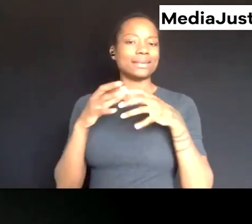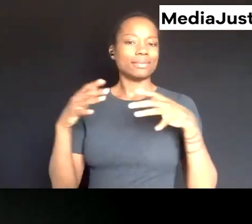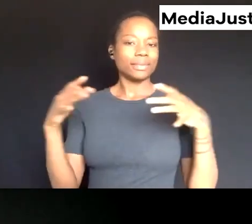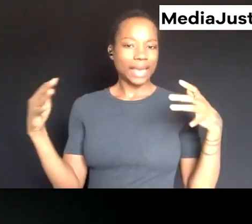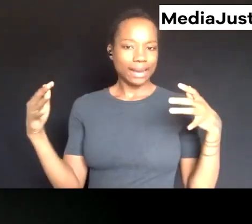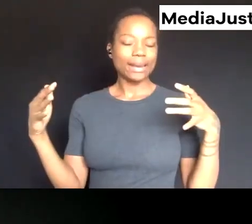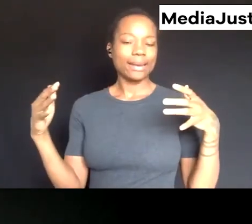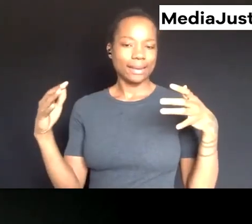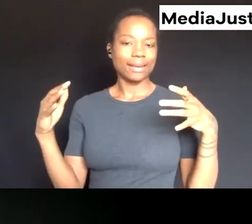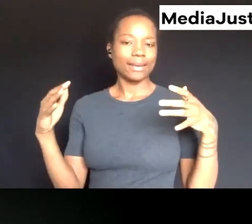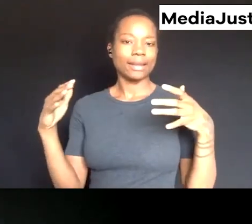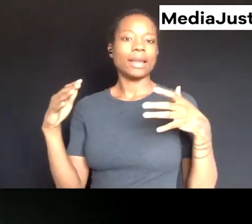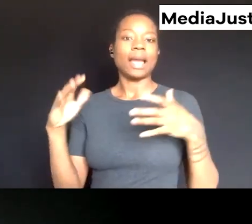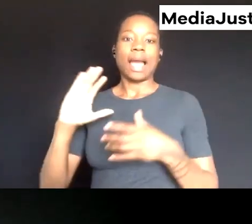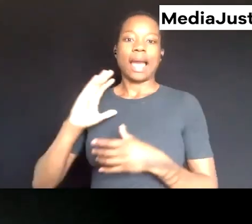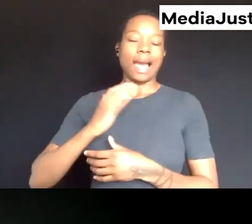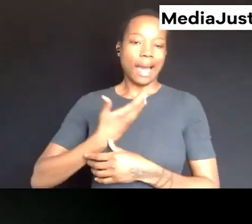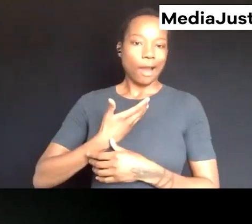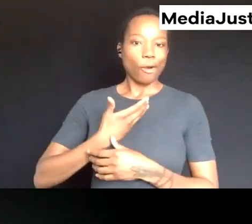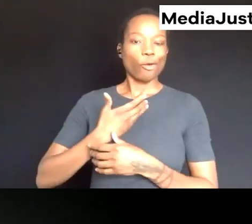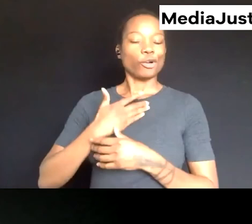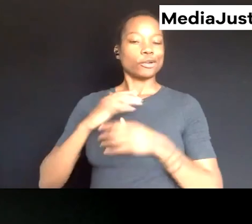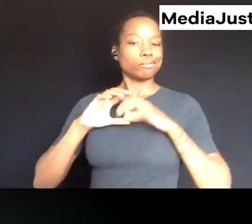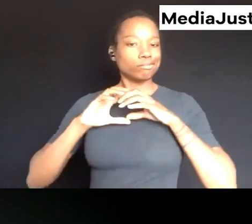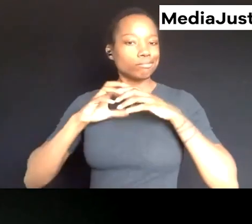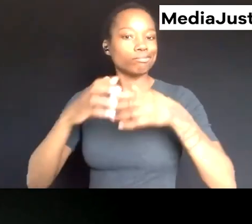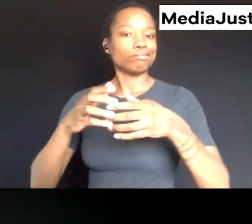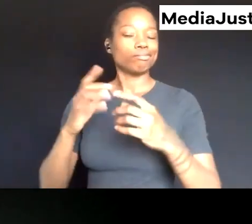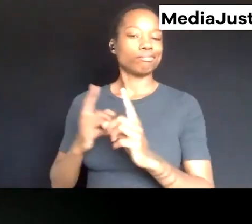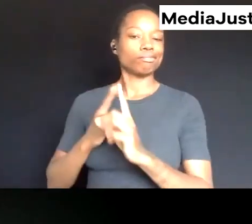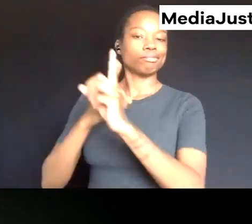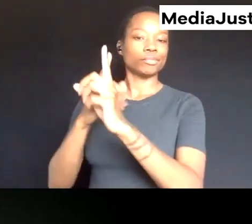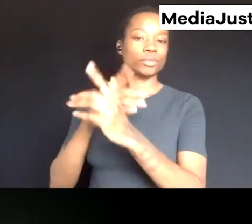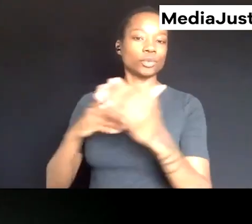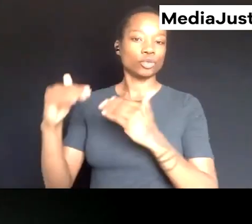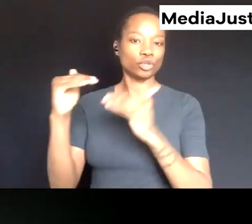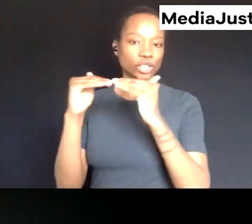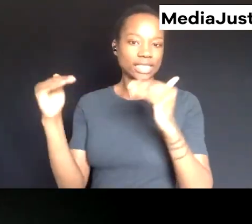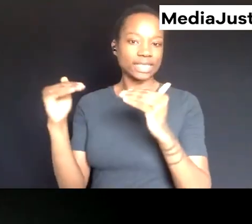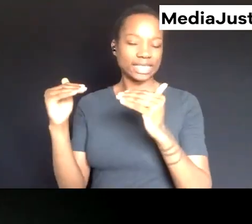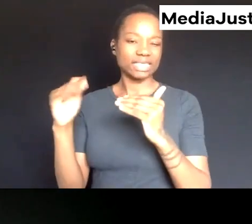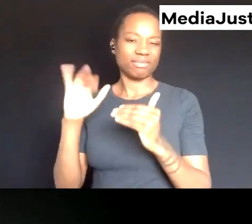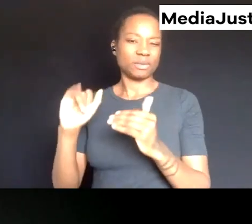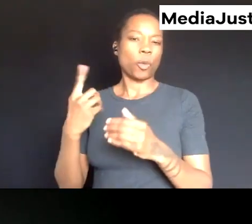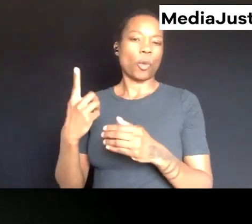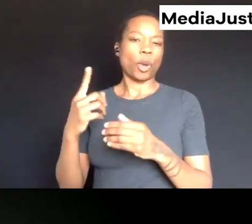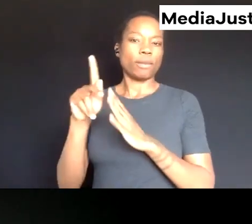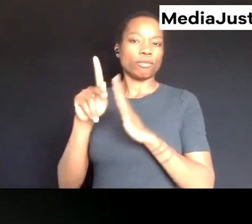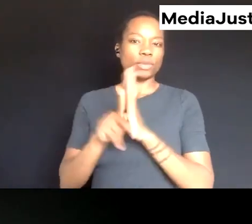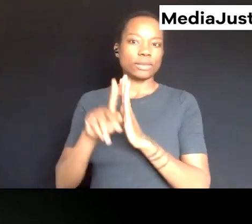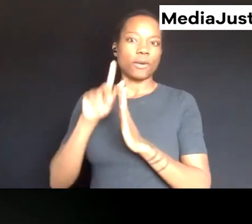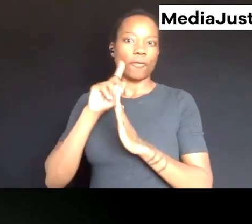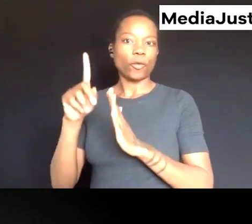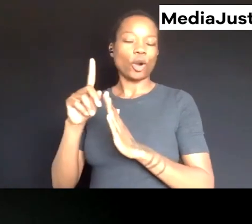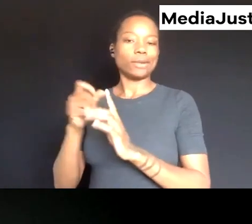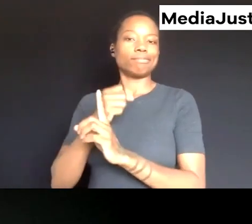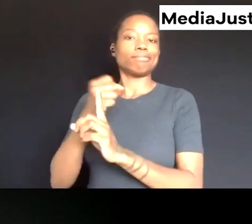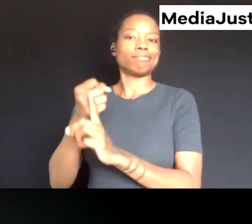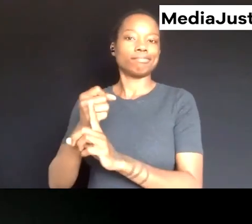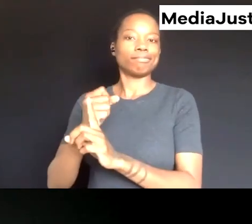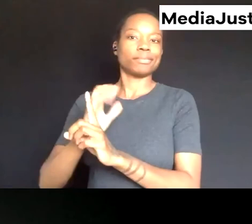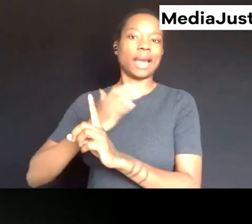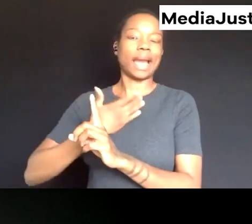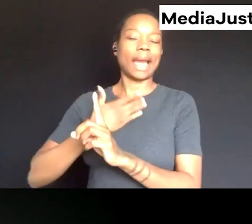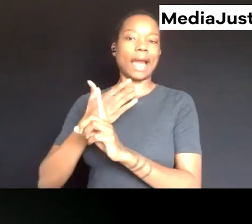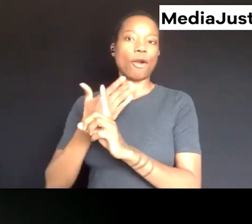they all agreed to that must kind of shape this movement that we call media justice. The second, and here's